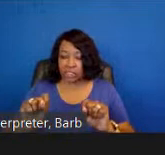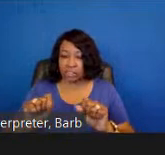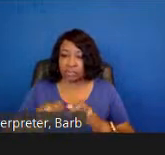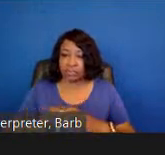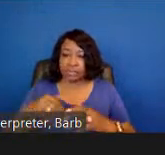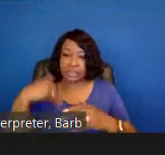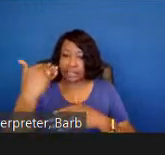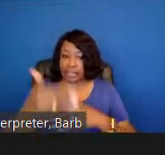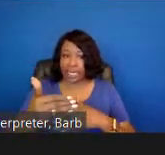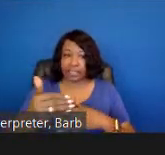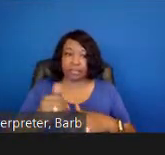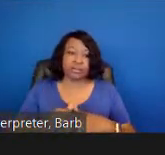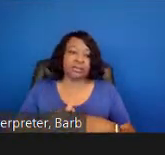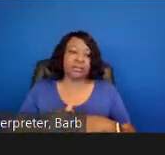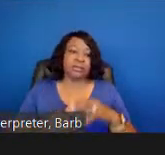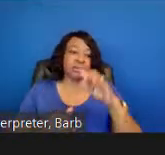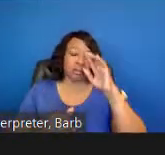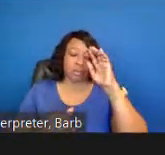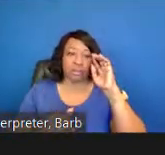Next.